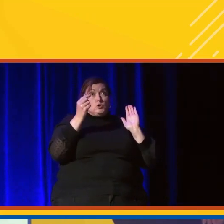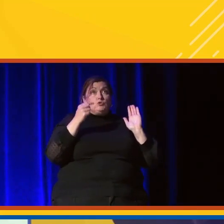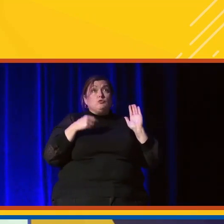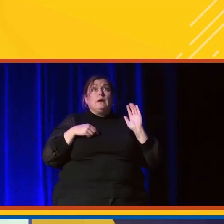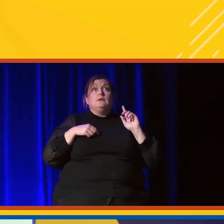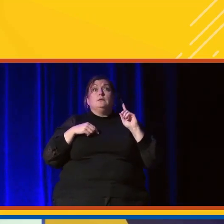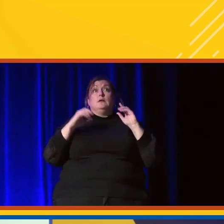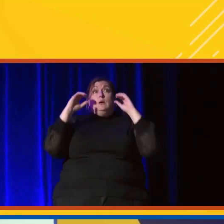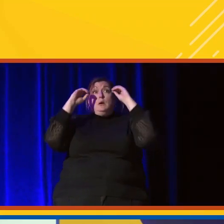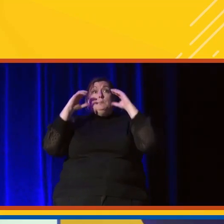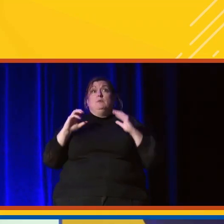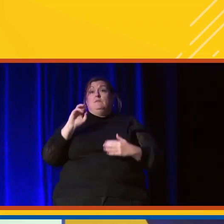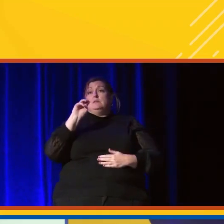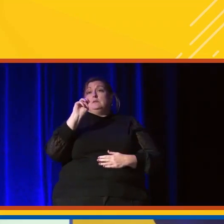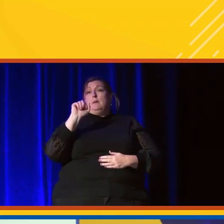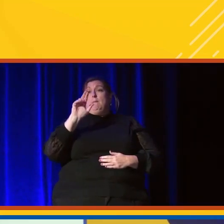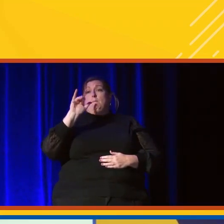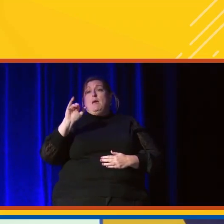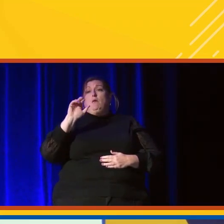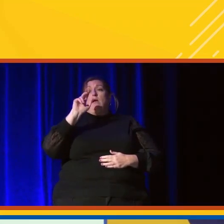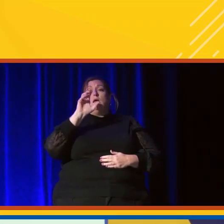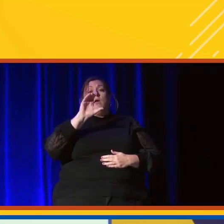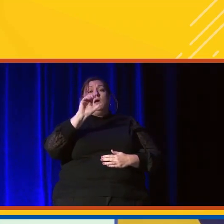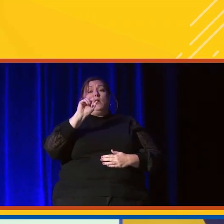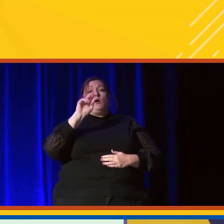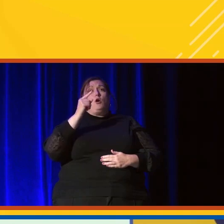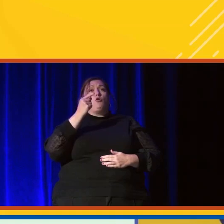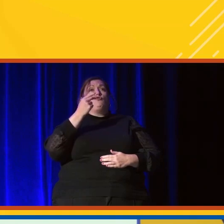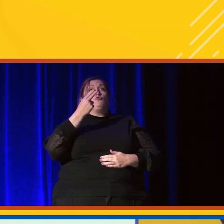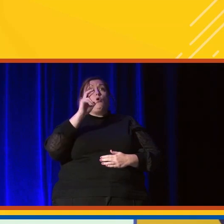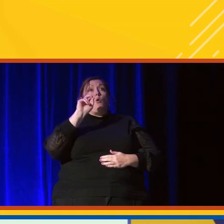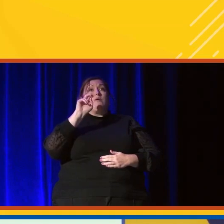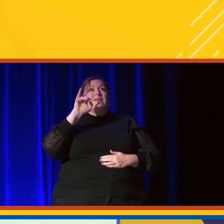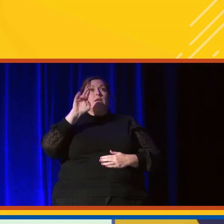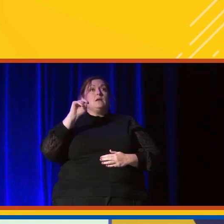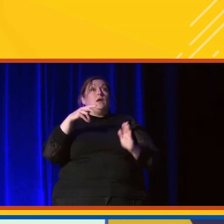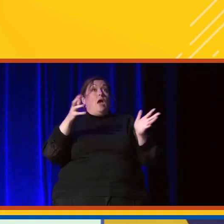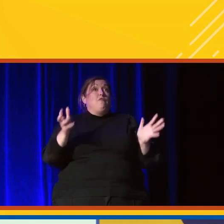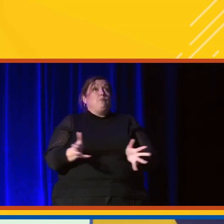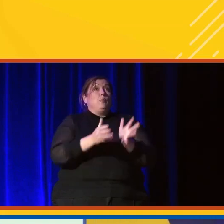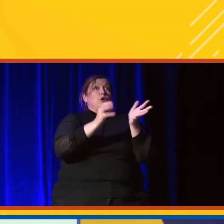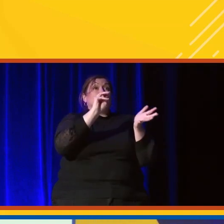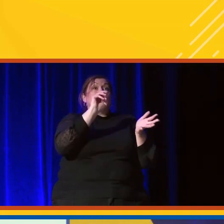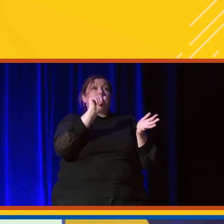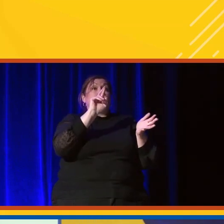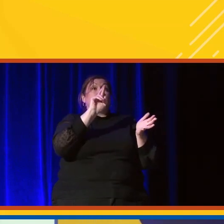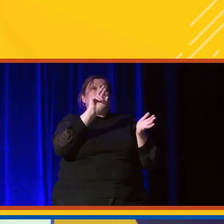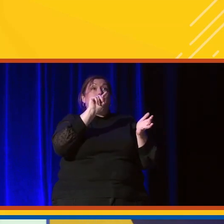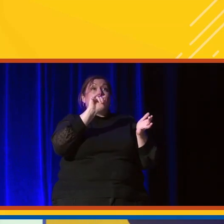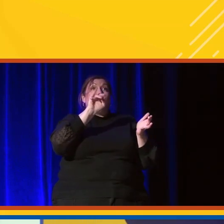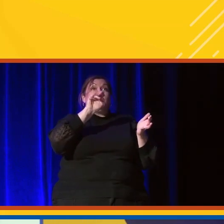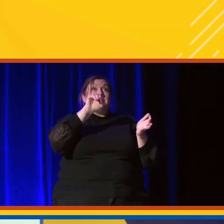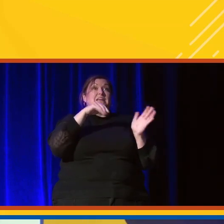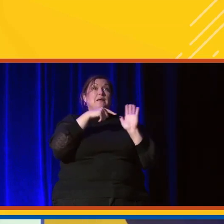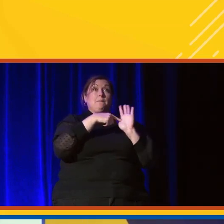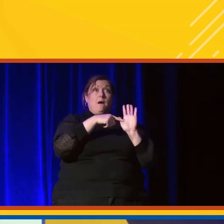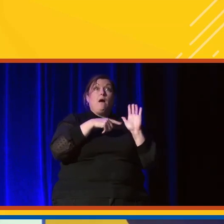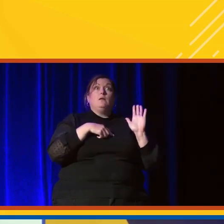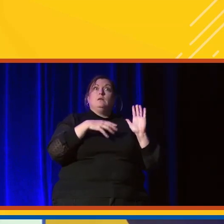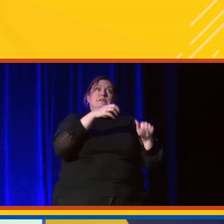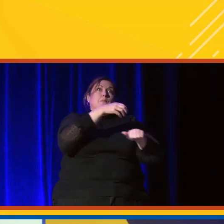and Groningen has pushed this Martini model for a number of decades. It's incredibly powerful, and it lets you simulate